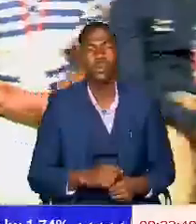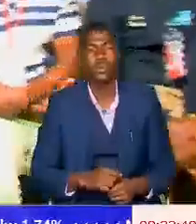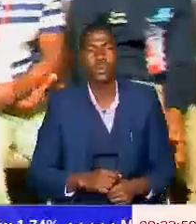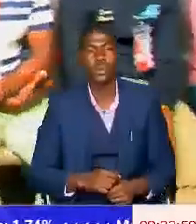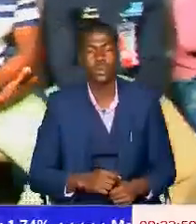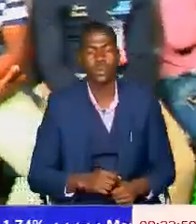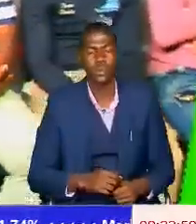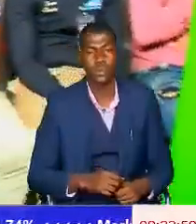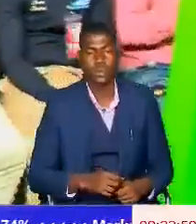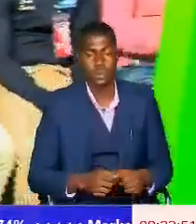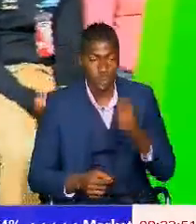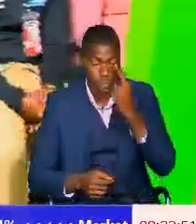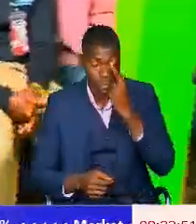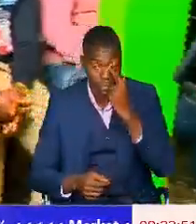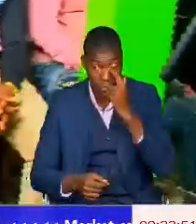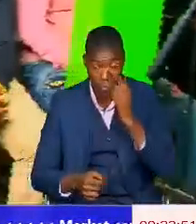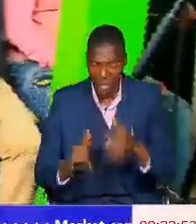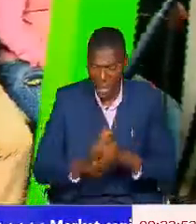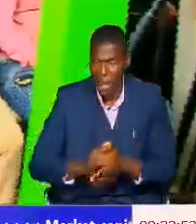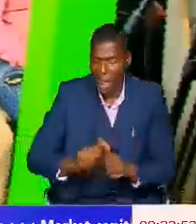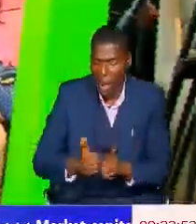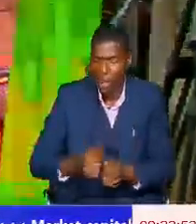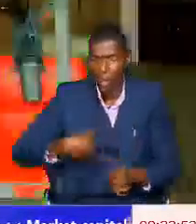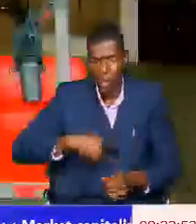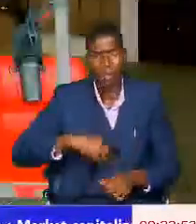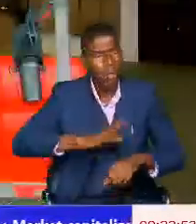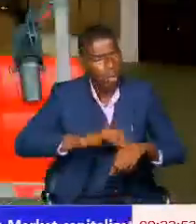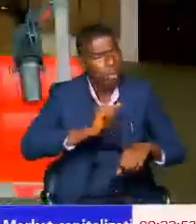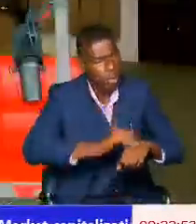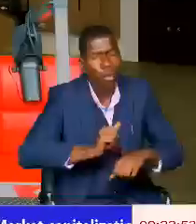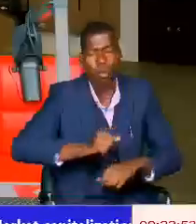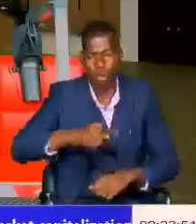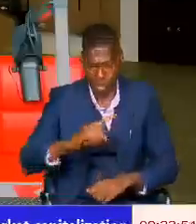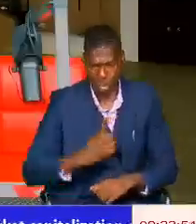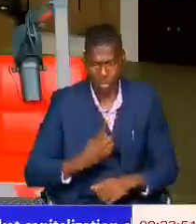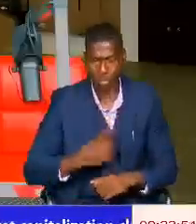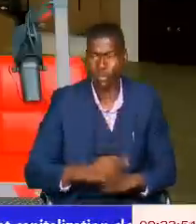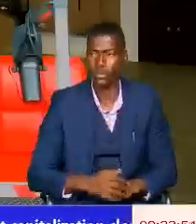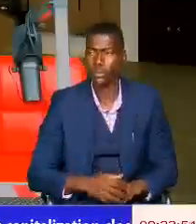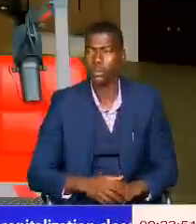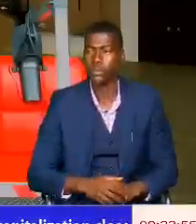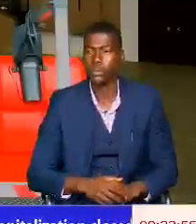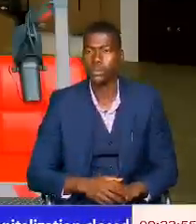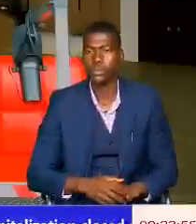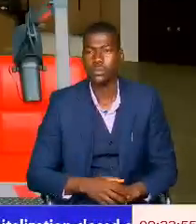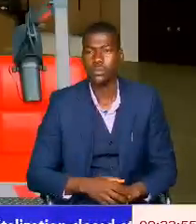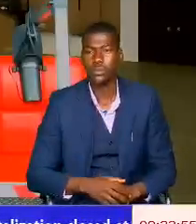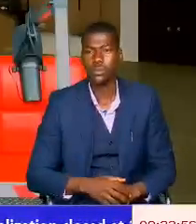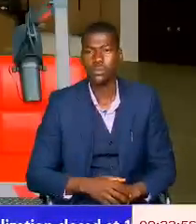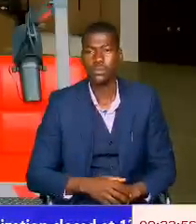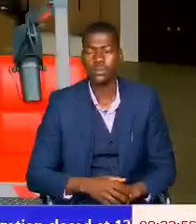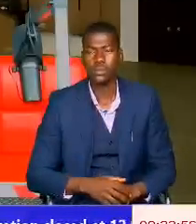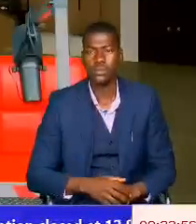see? No, now so will they call them to come. You understand? Oh, another person 5 years.